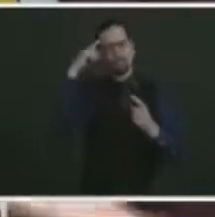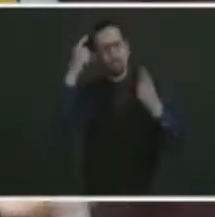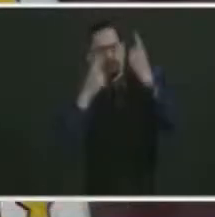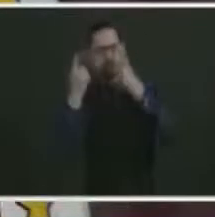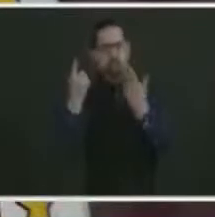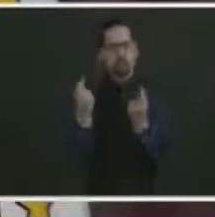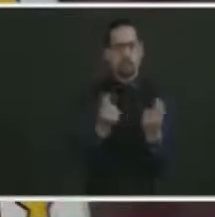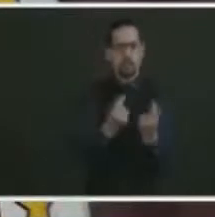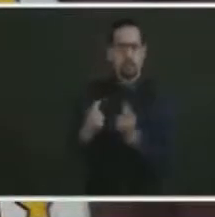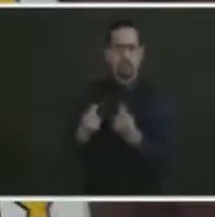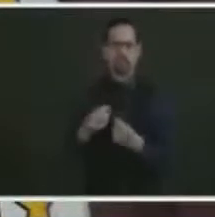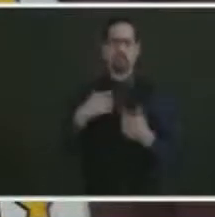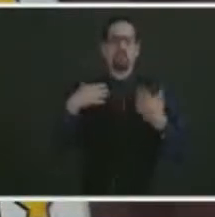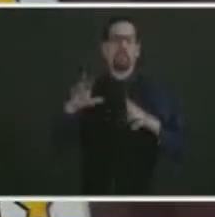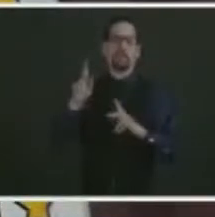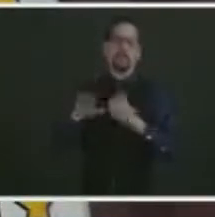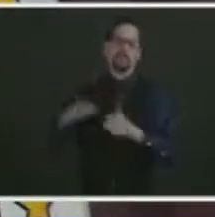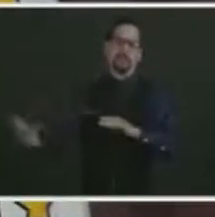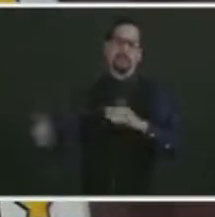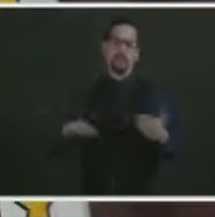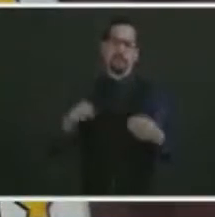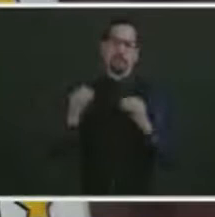of the COVID-19 epidemic.